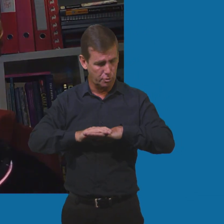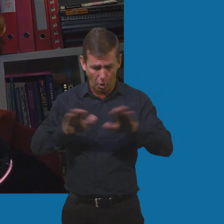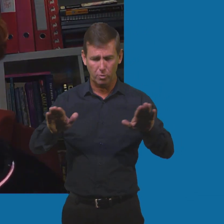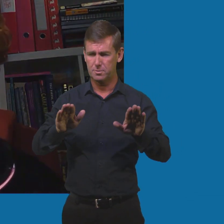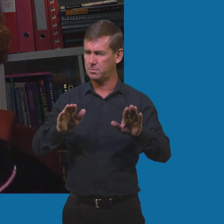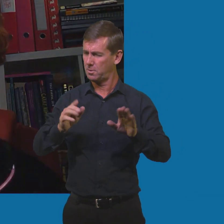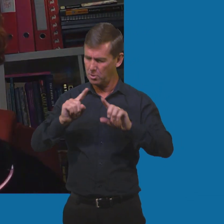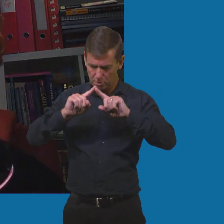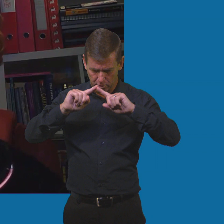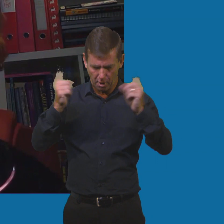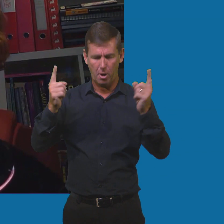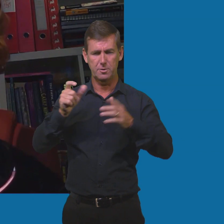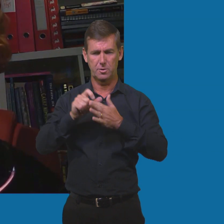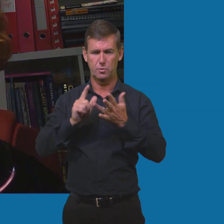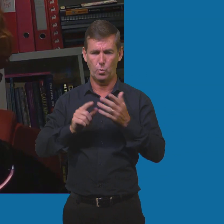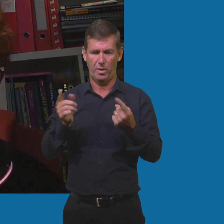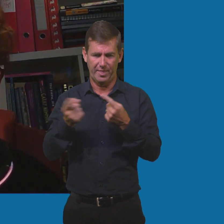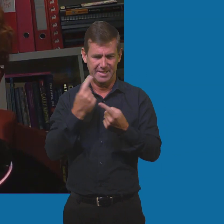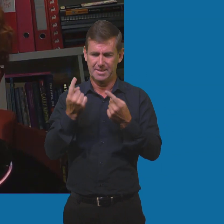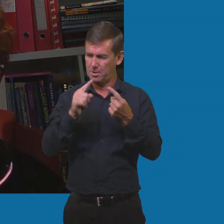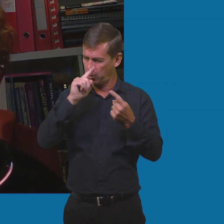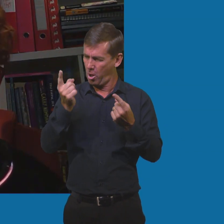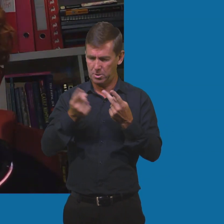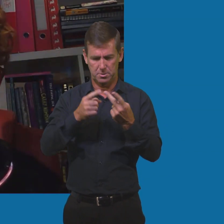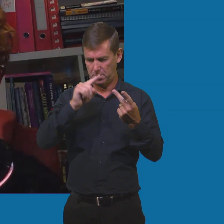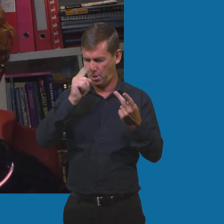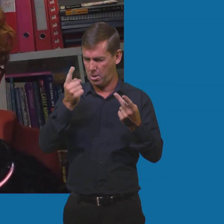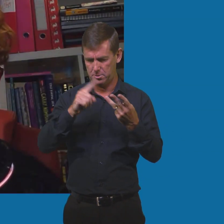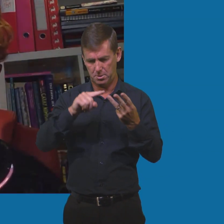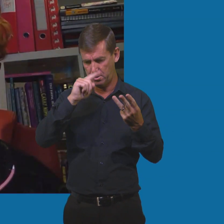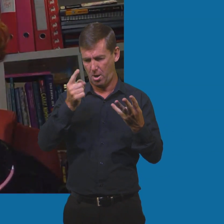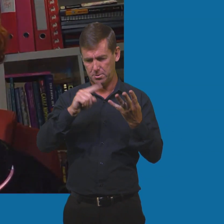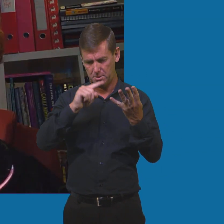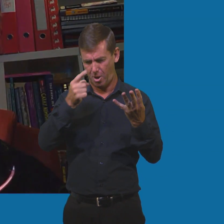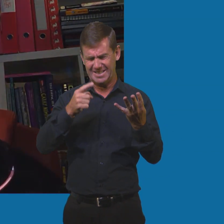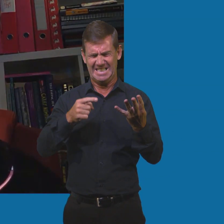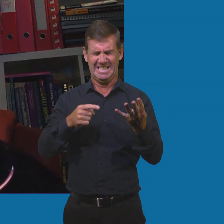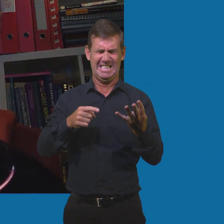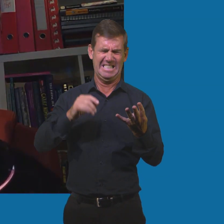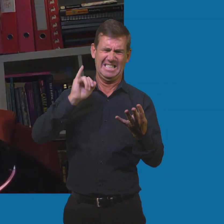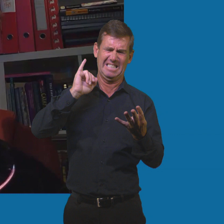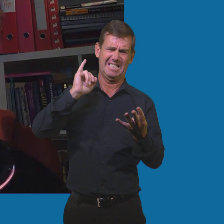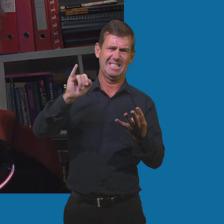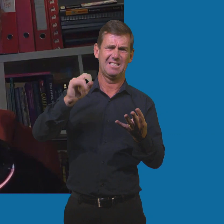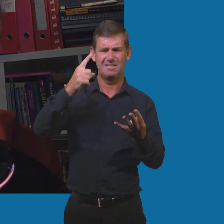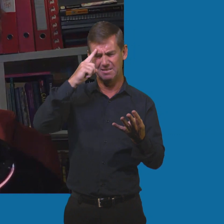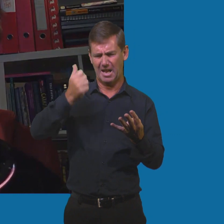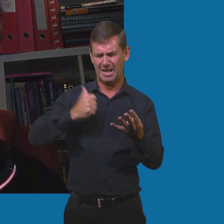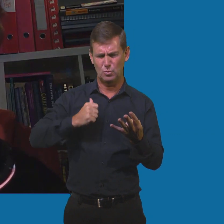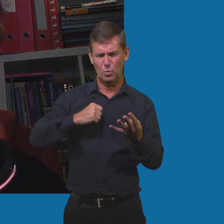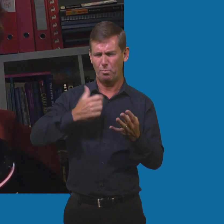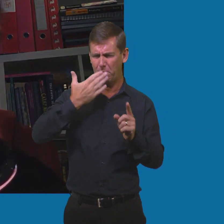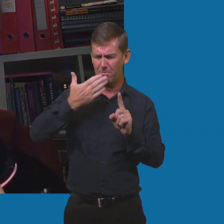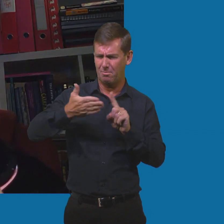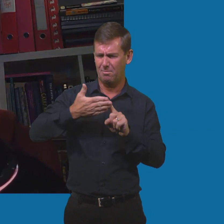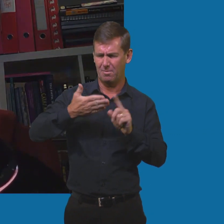are not able to do X, Y, and Z. And there are a lot of really harmful narratives that go along with that. And there is